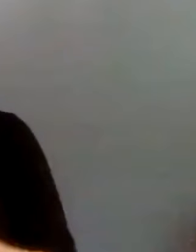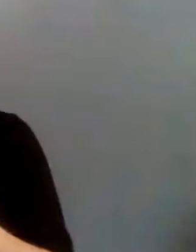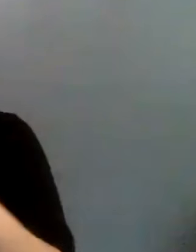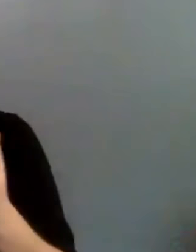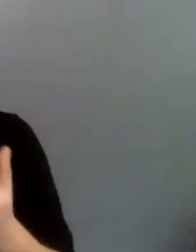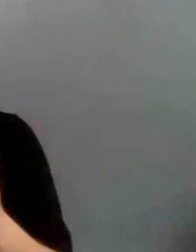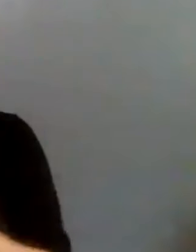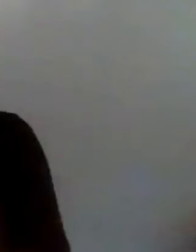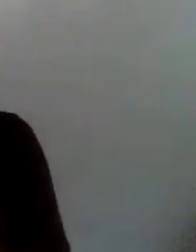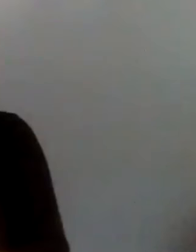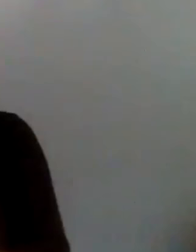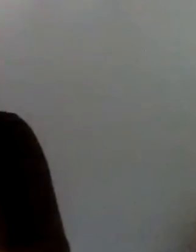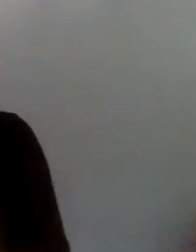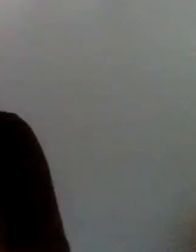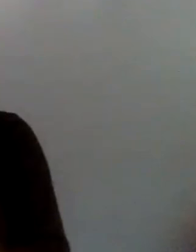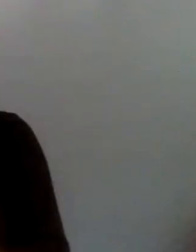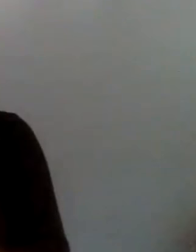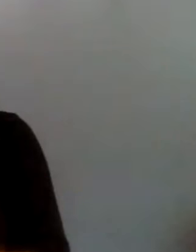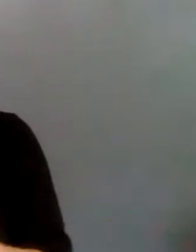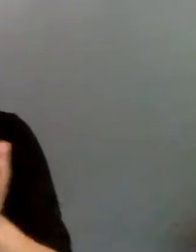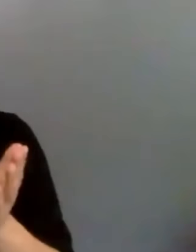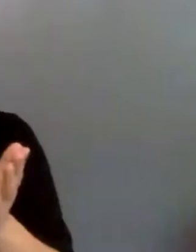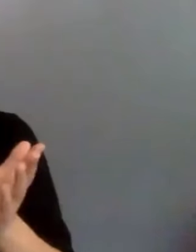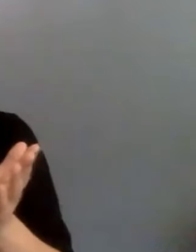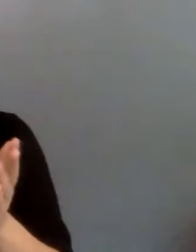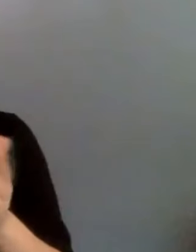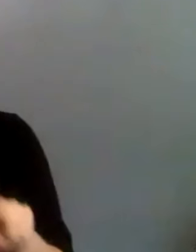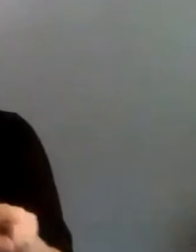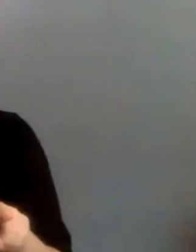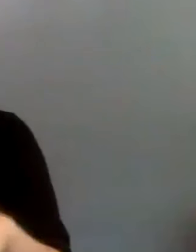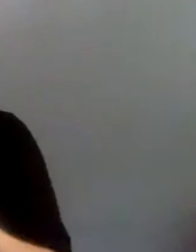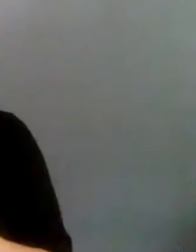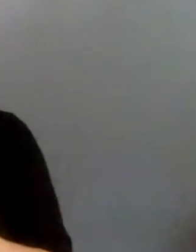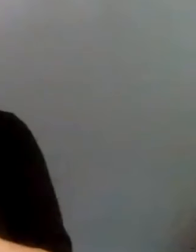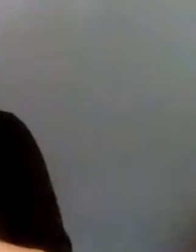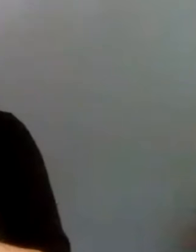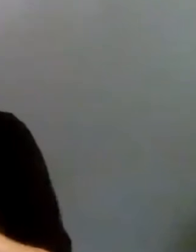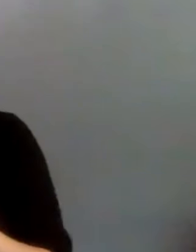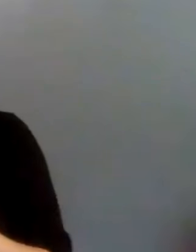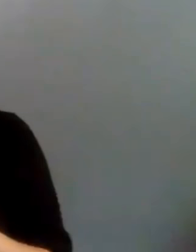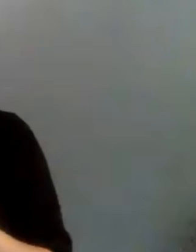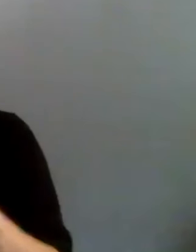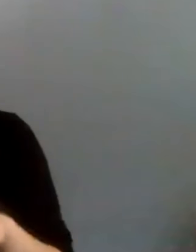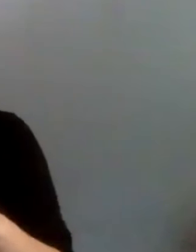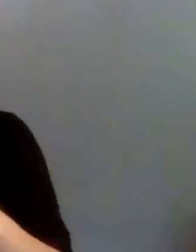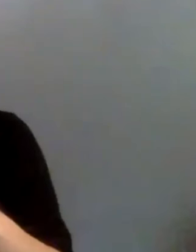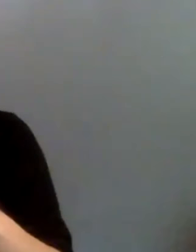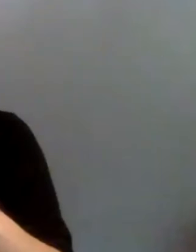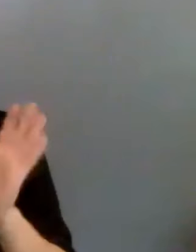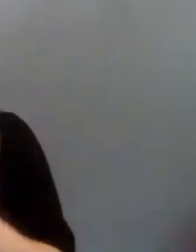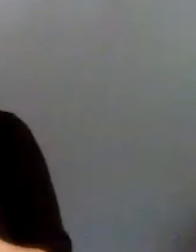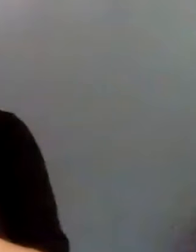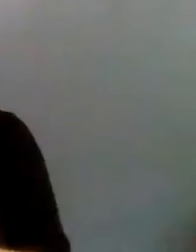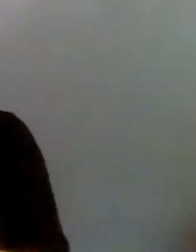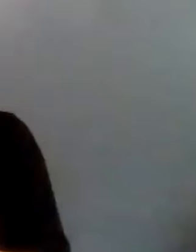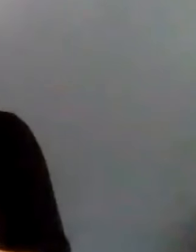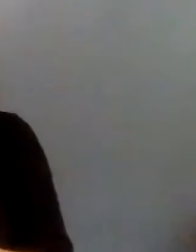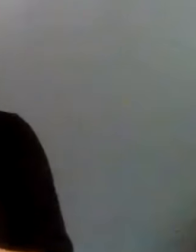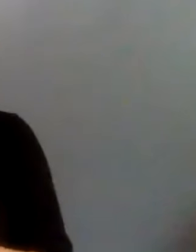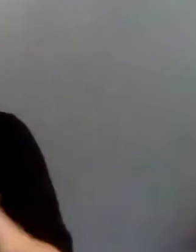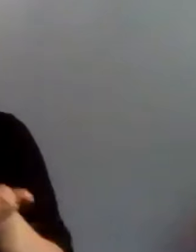participating here today and attending and kind of hearing about this journey that with data and practice that we're